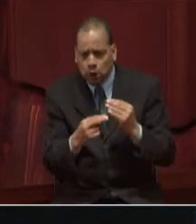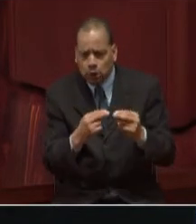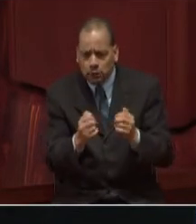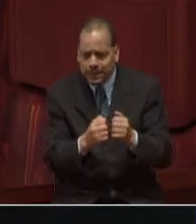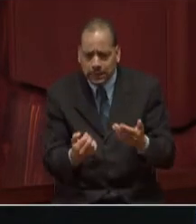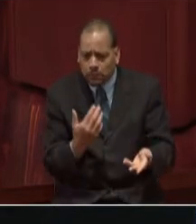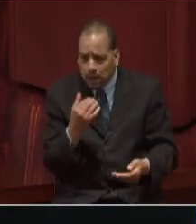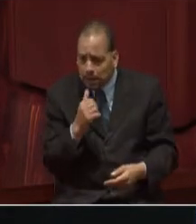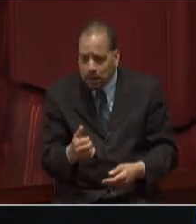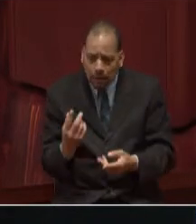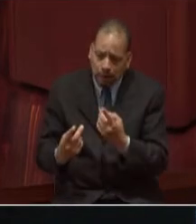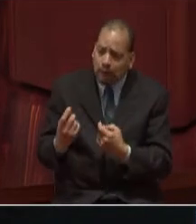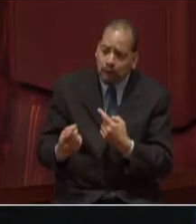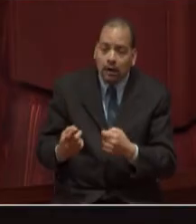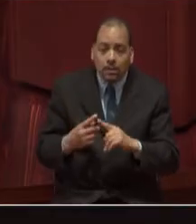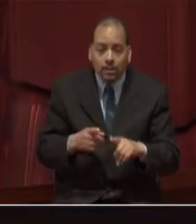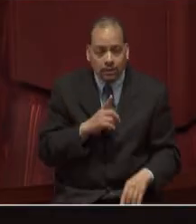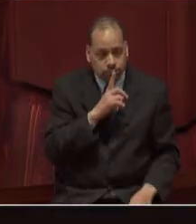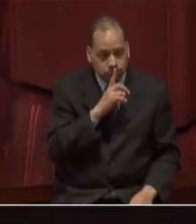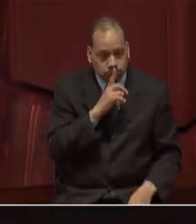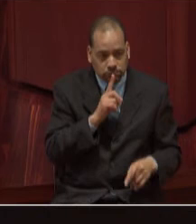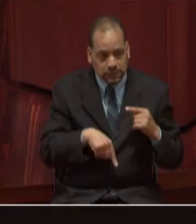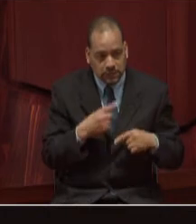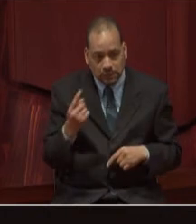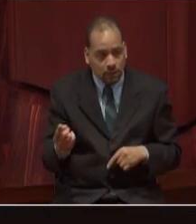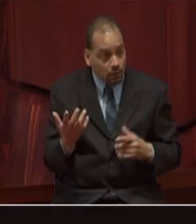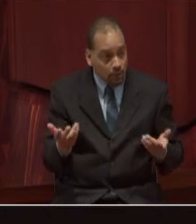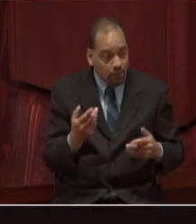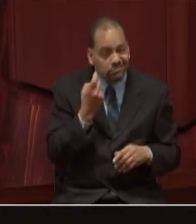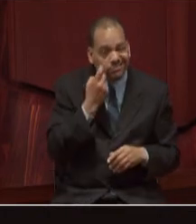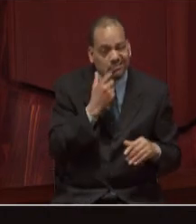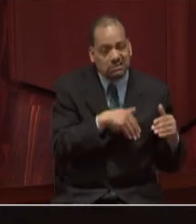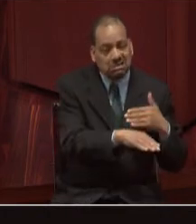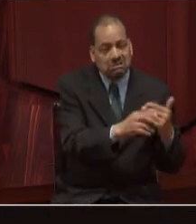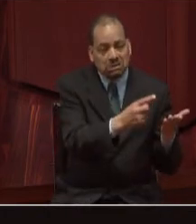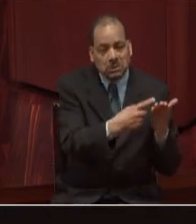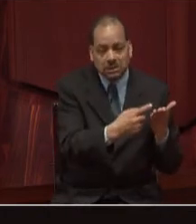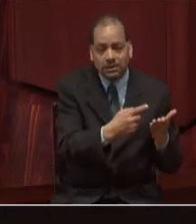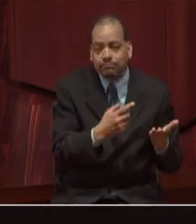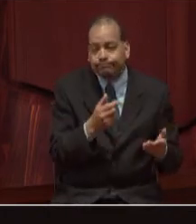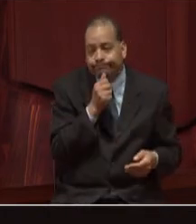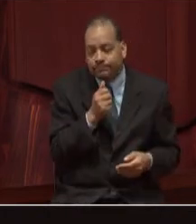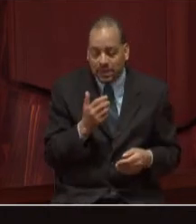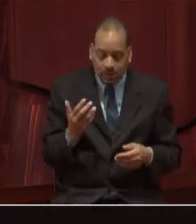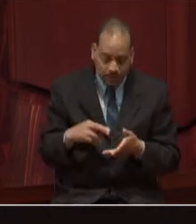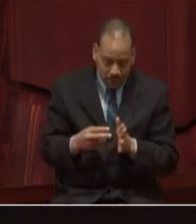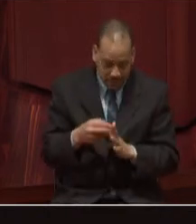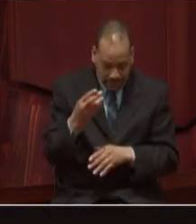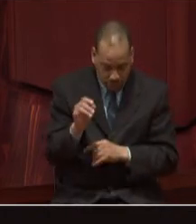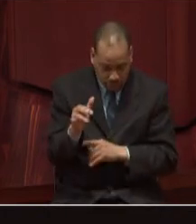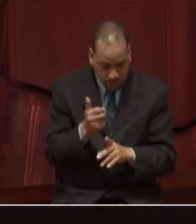But you couldn't tell that to the committees, right, because Henry rightly knew that